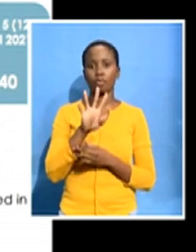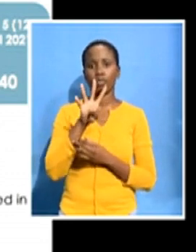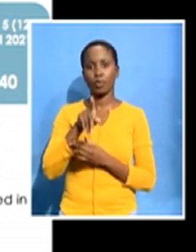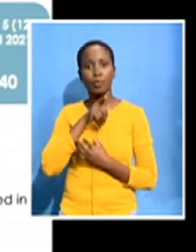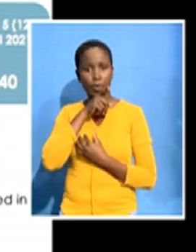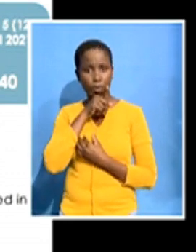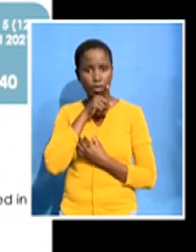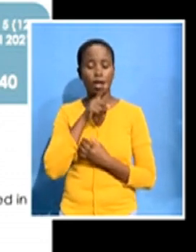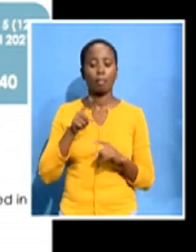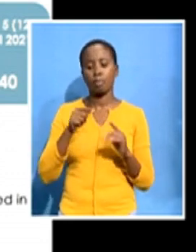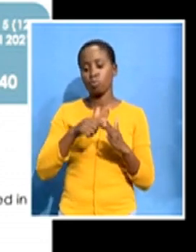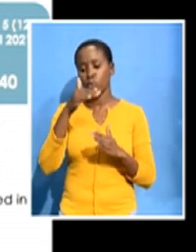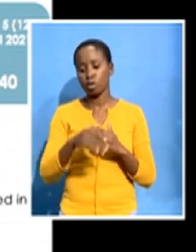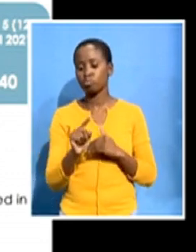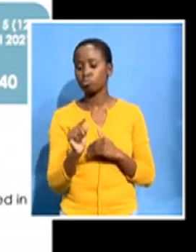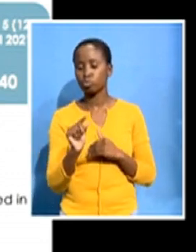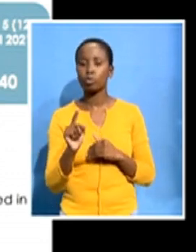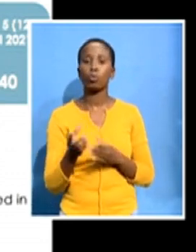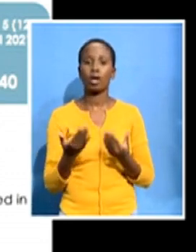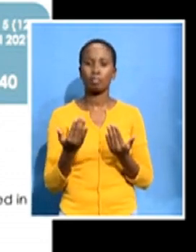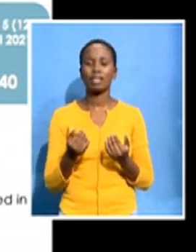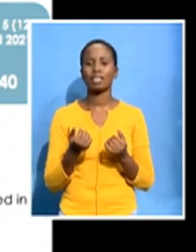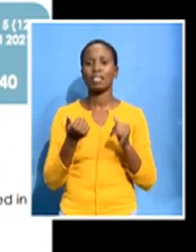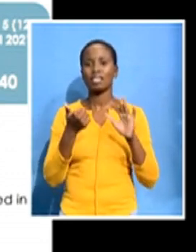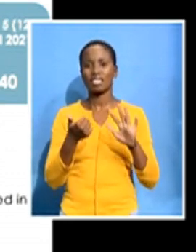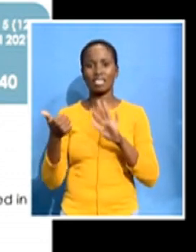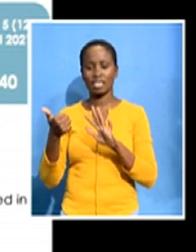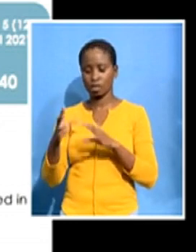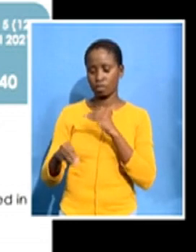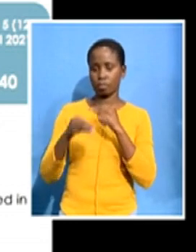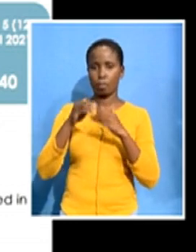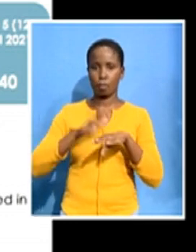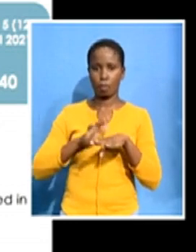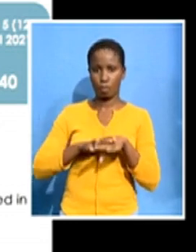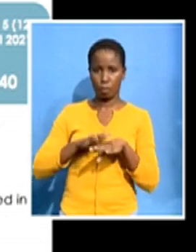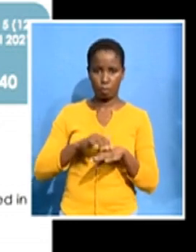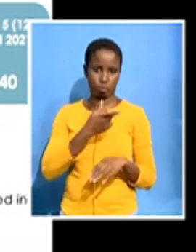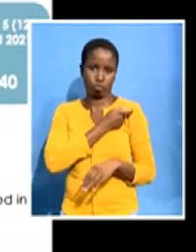additional 36,000 doses to arrive. So a total of